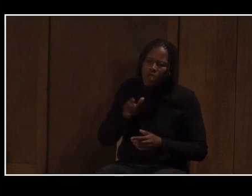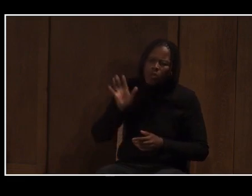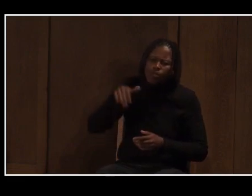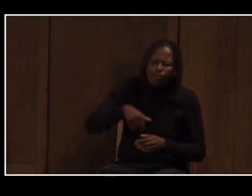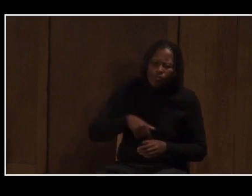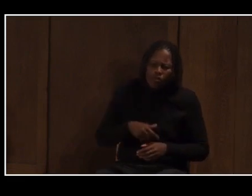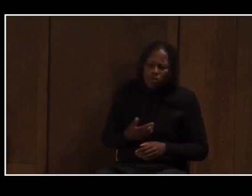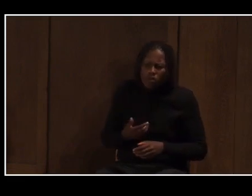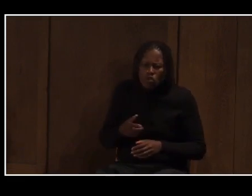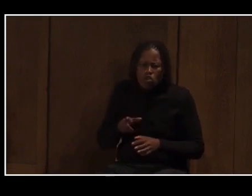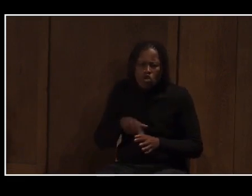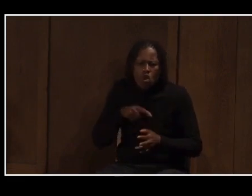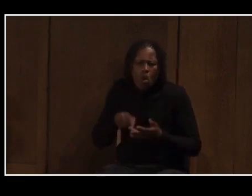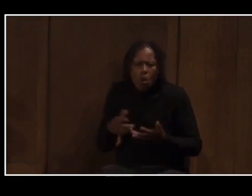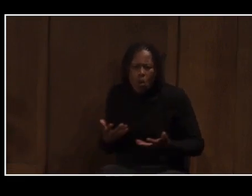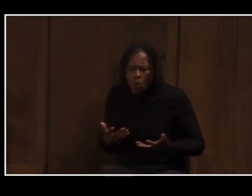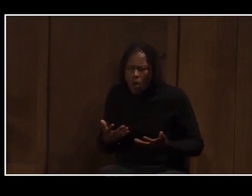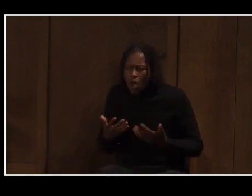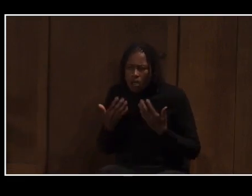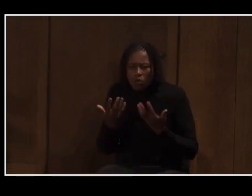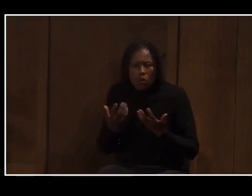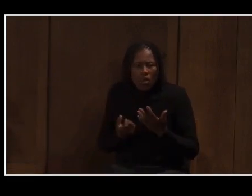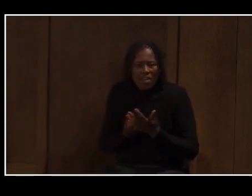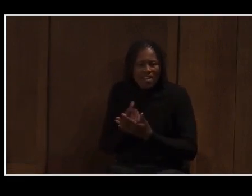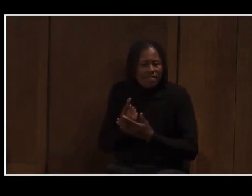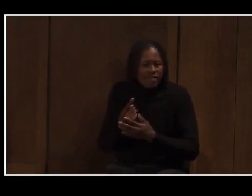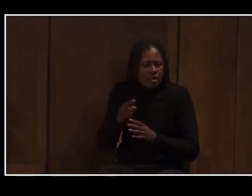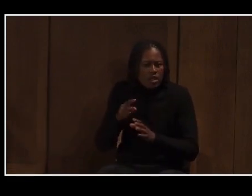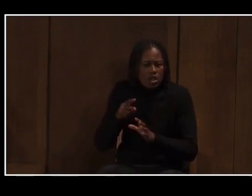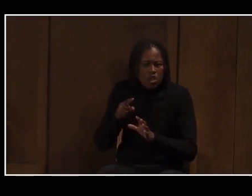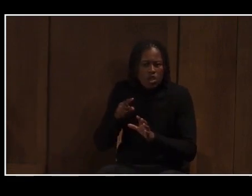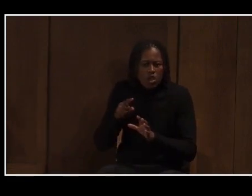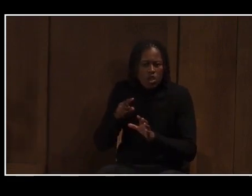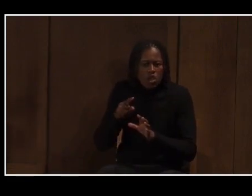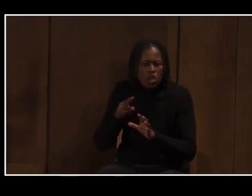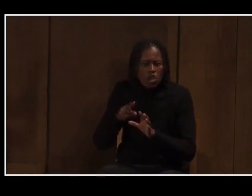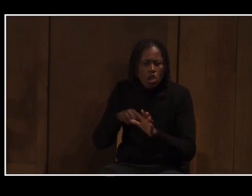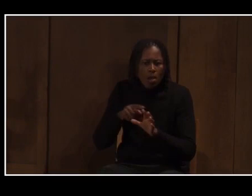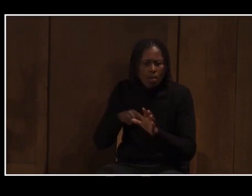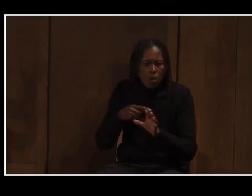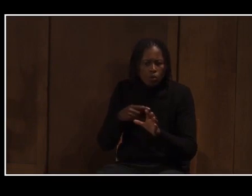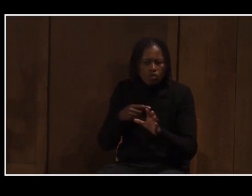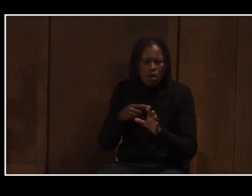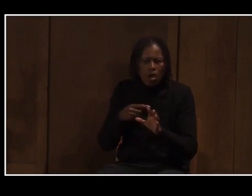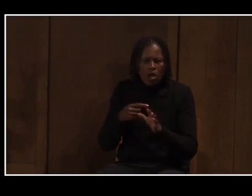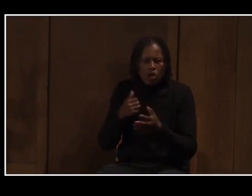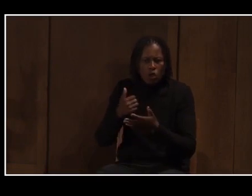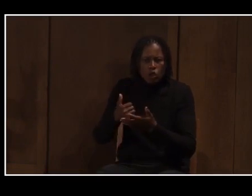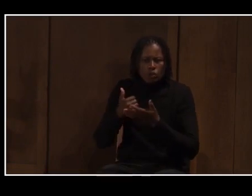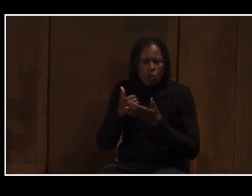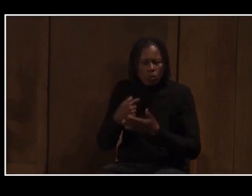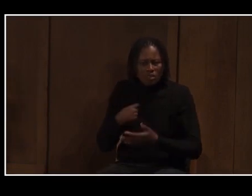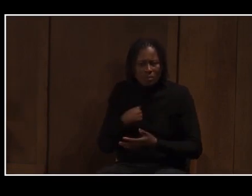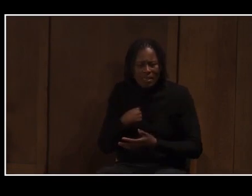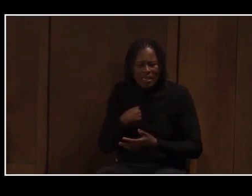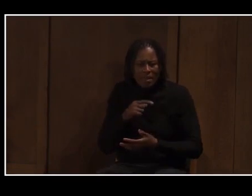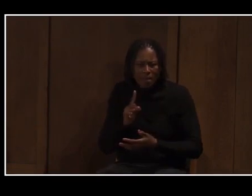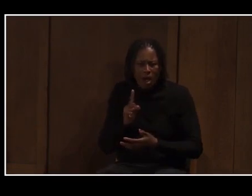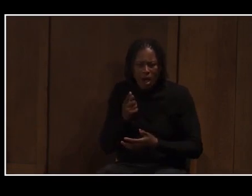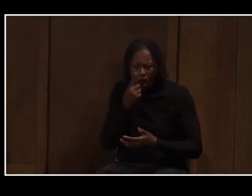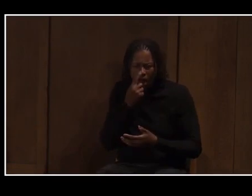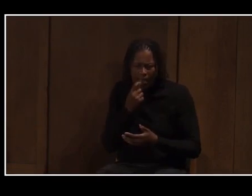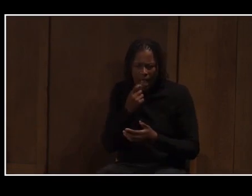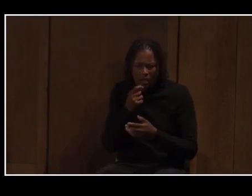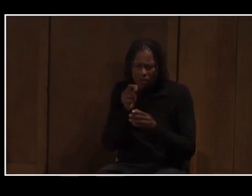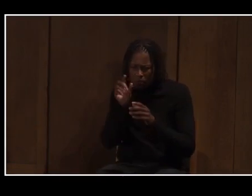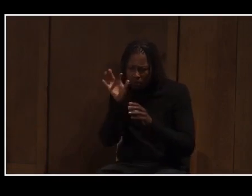I don't know if Yemoja is here for me in that way, but I'm making sure that she is, right? And so there's